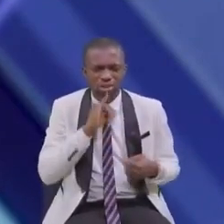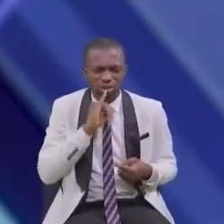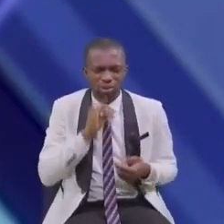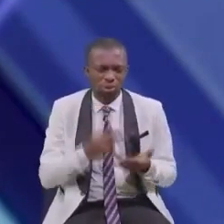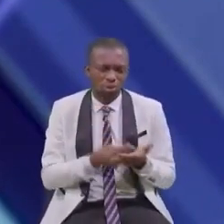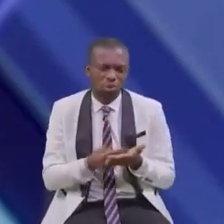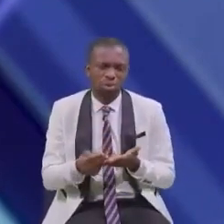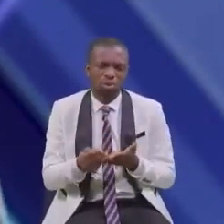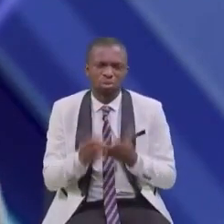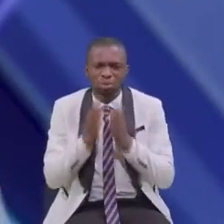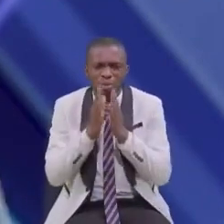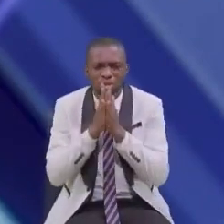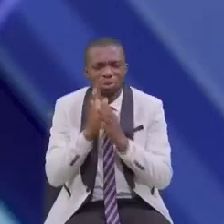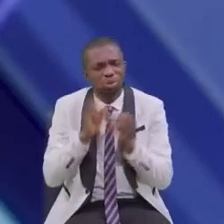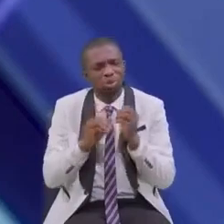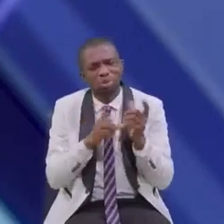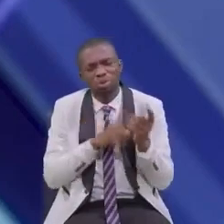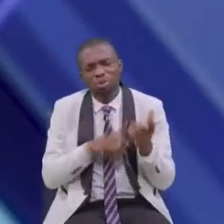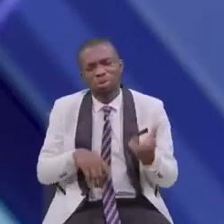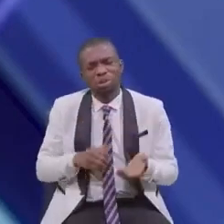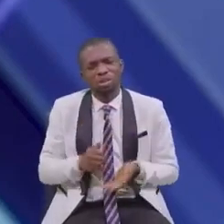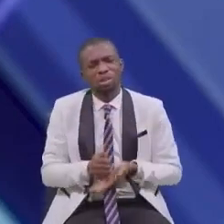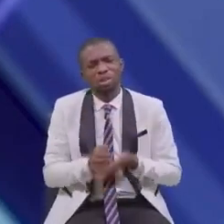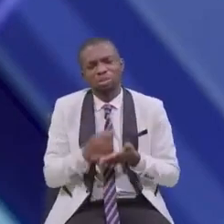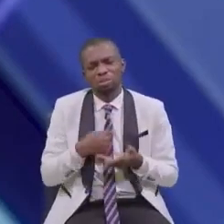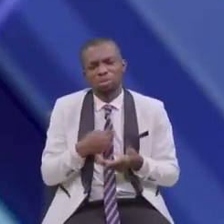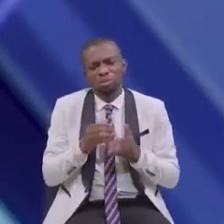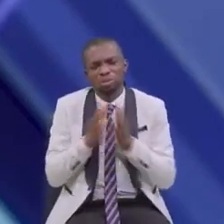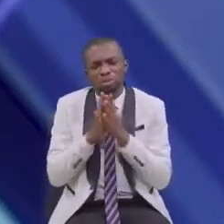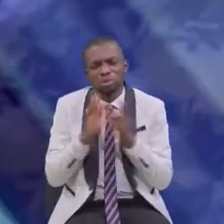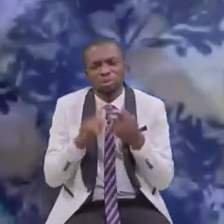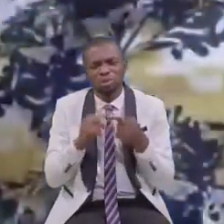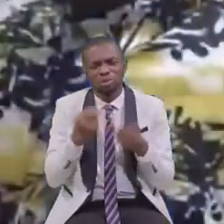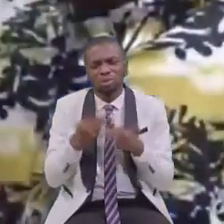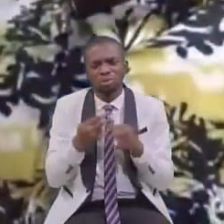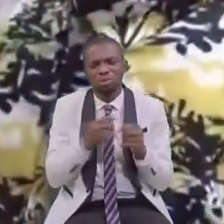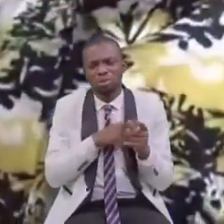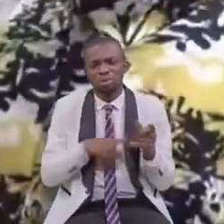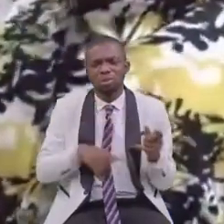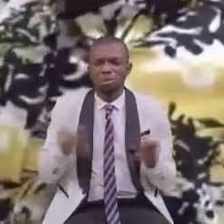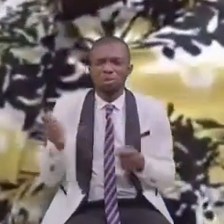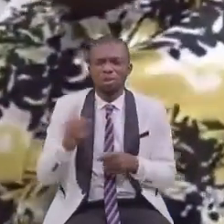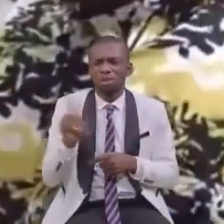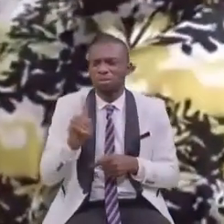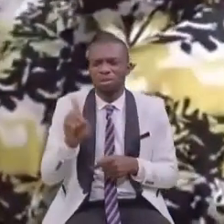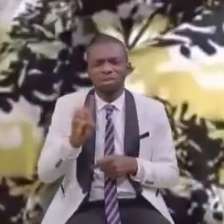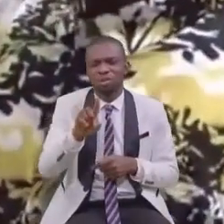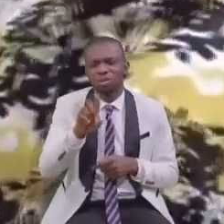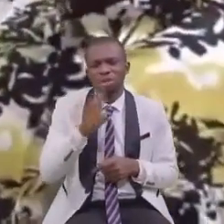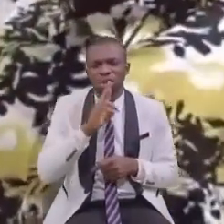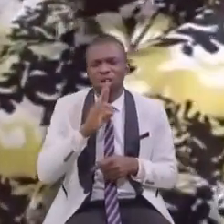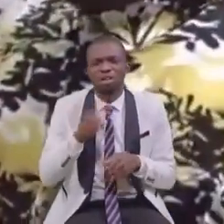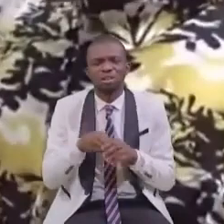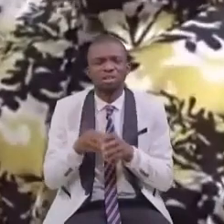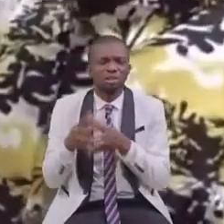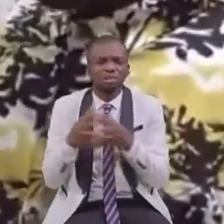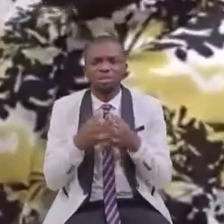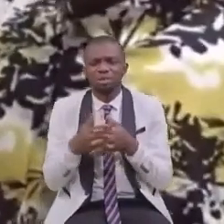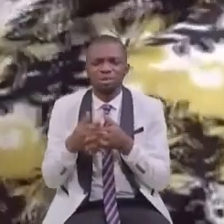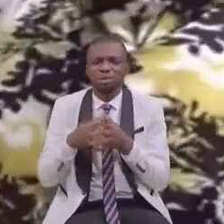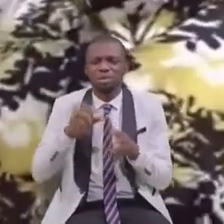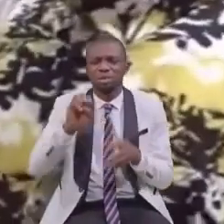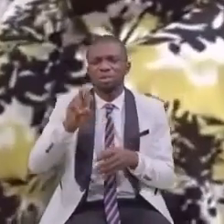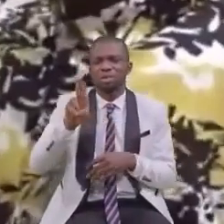Sister, pray. Brother, pray. Call upon the name of the Lord wherever you are. America, Europe, Asia,